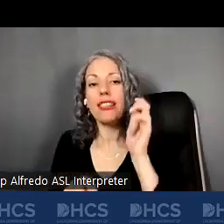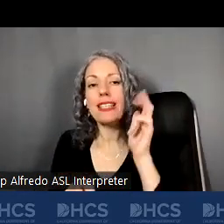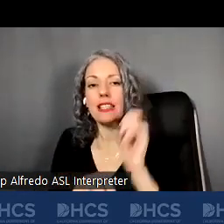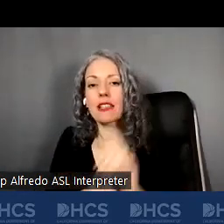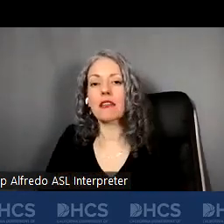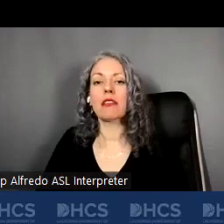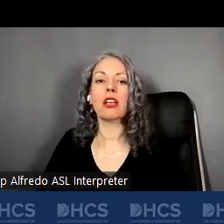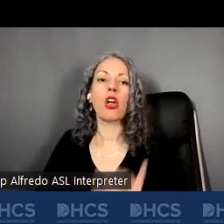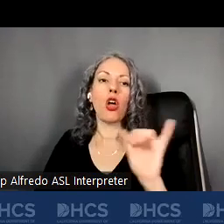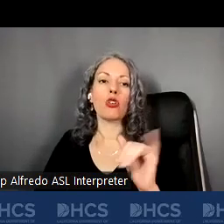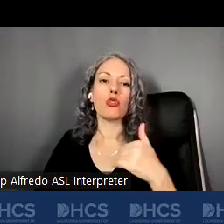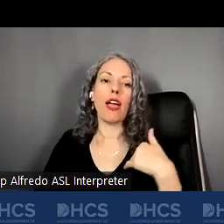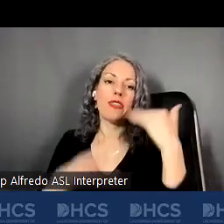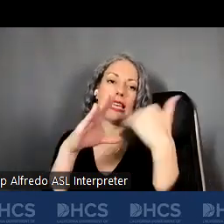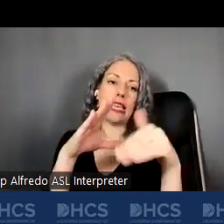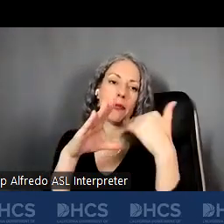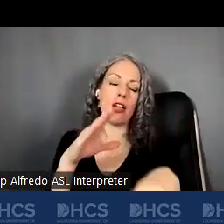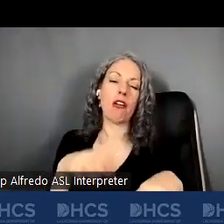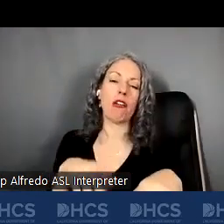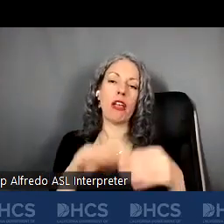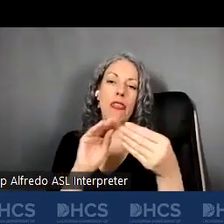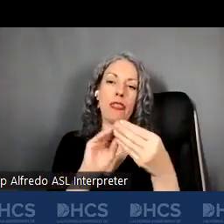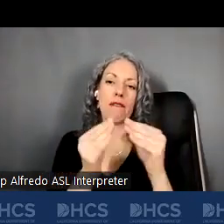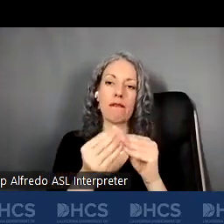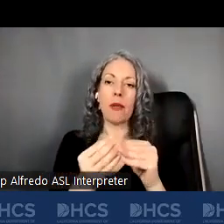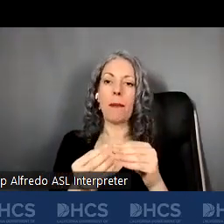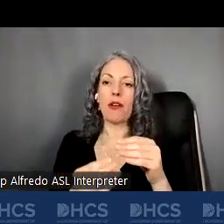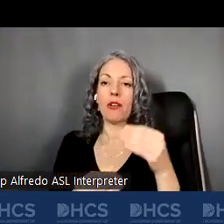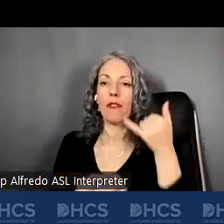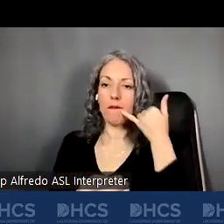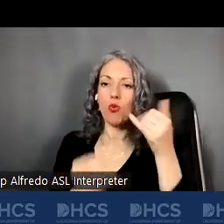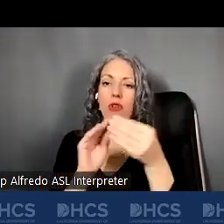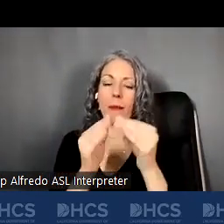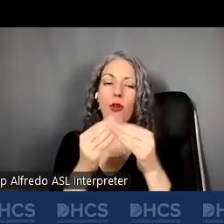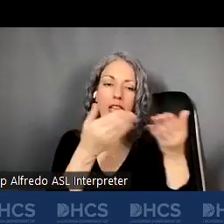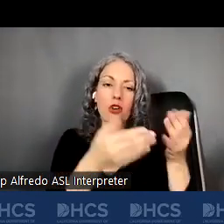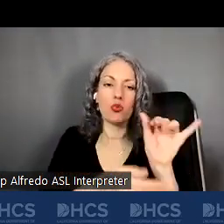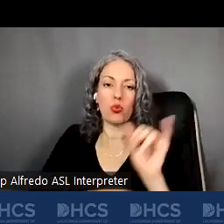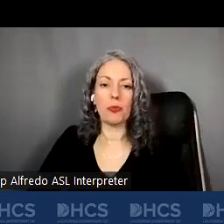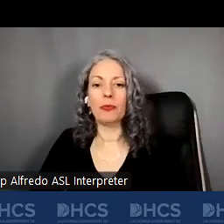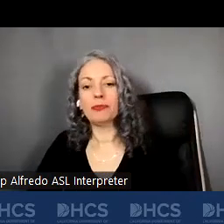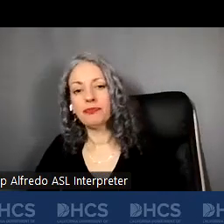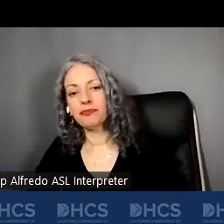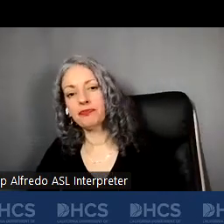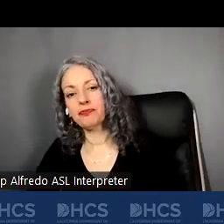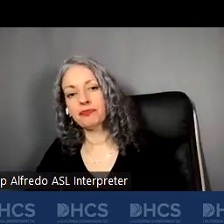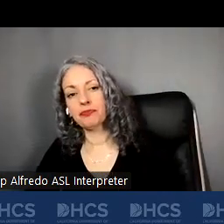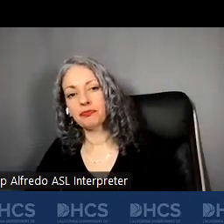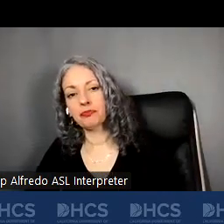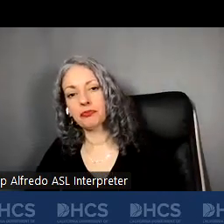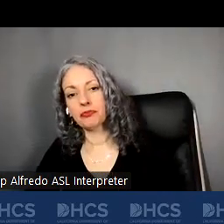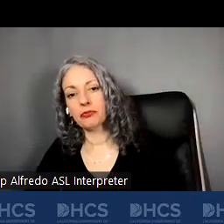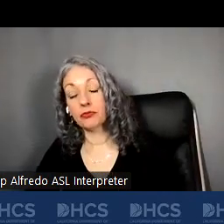that's available for you to reach out to. And our third-party administrator is